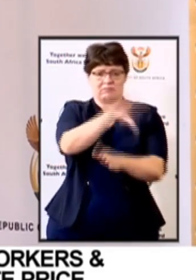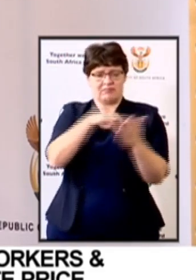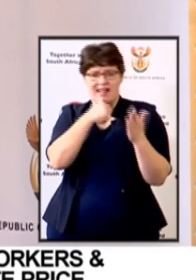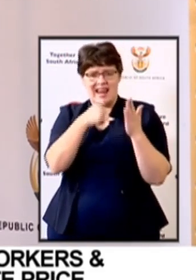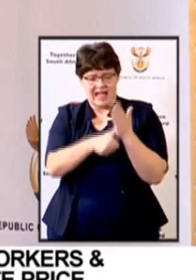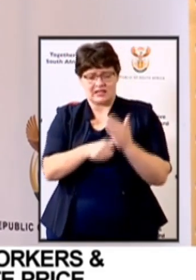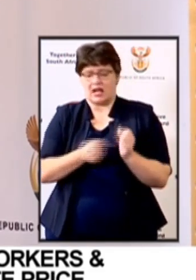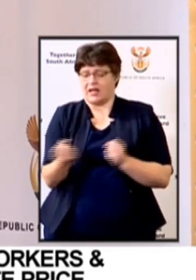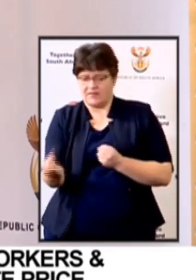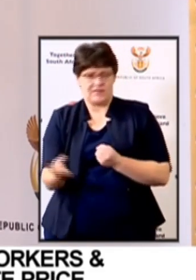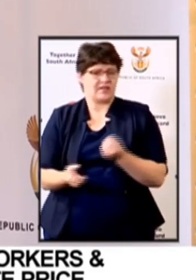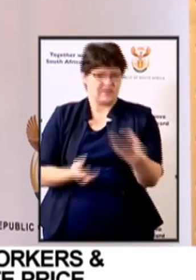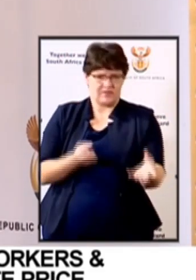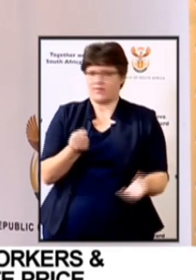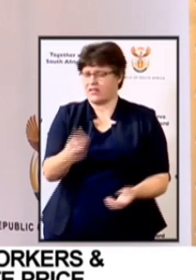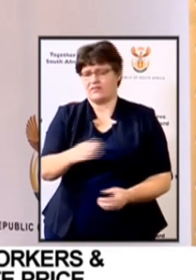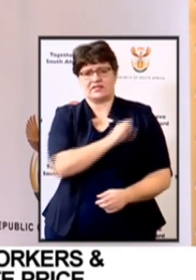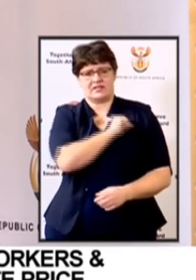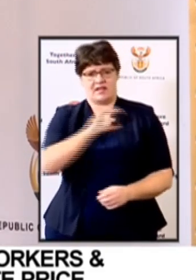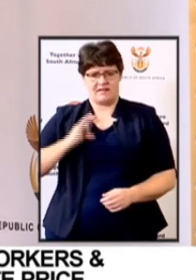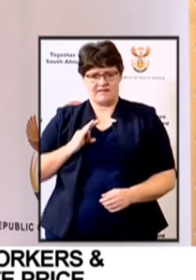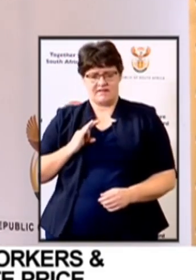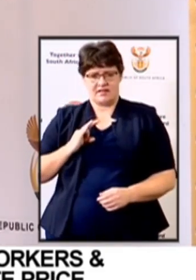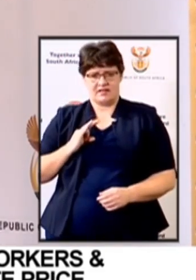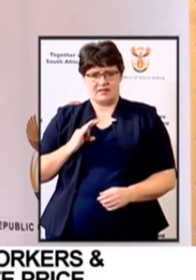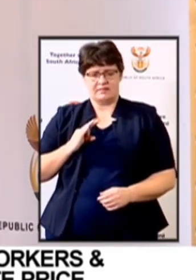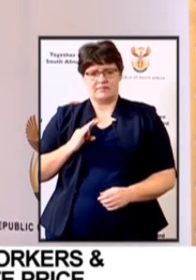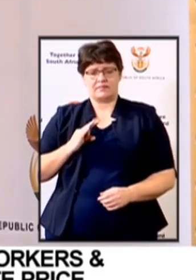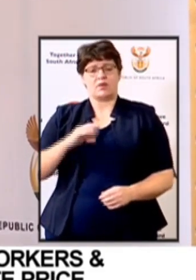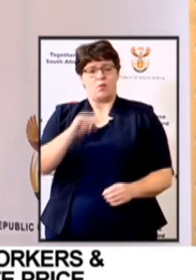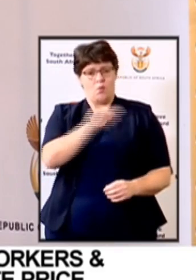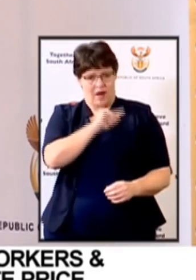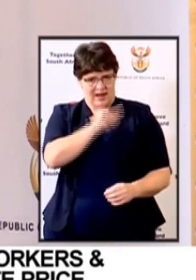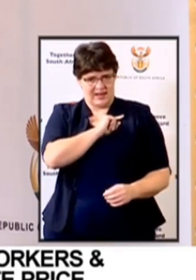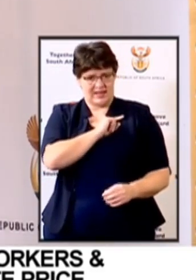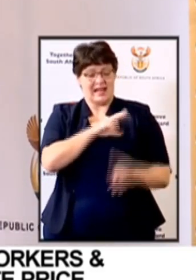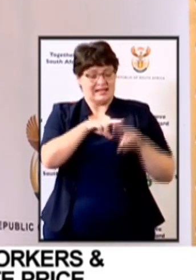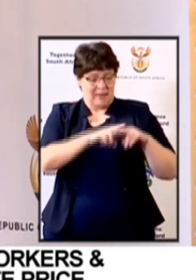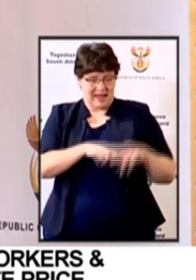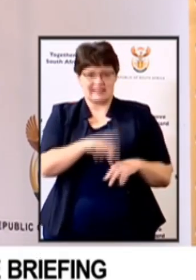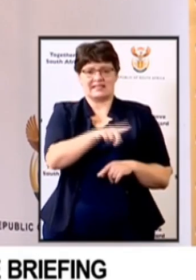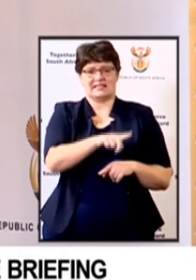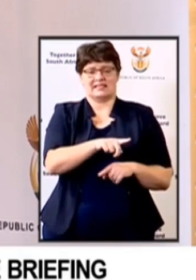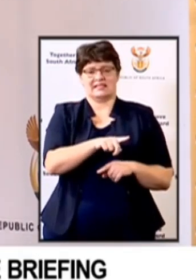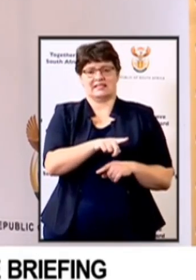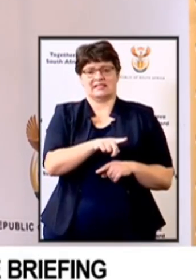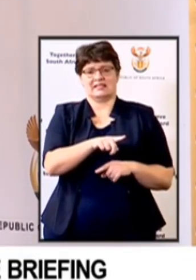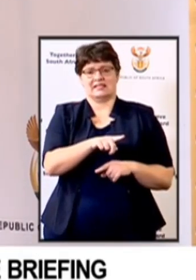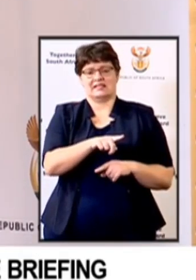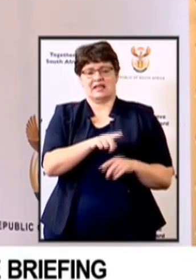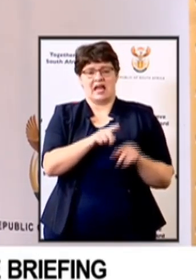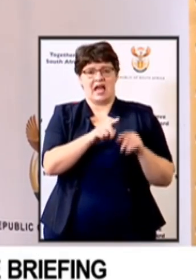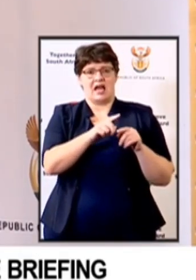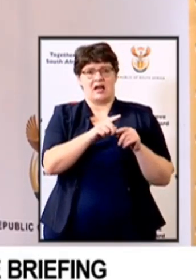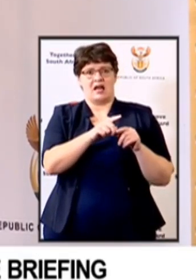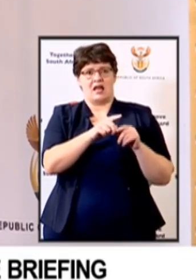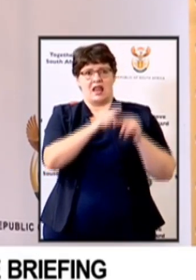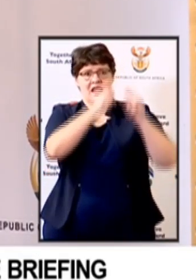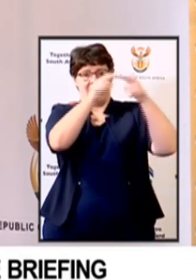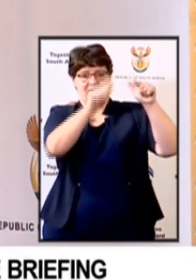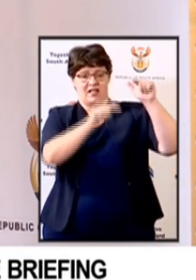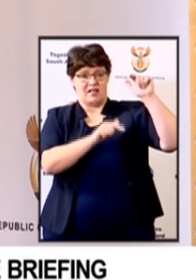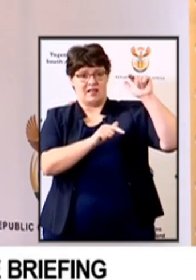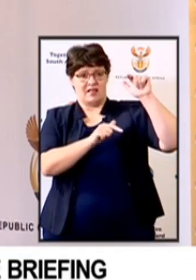from time to time in keeping with the developments in terms of stage 4